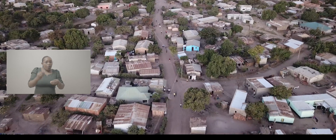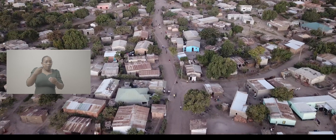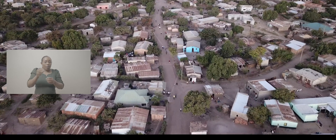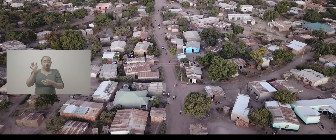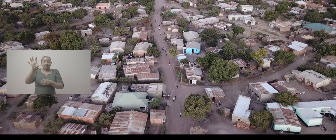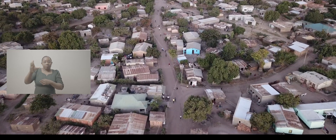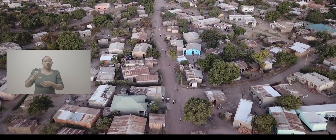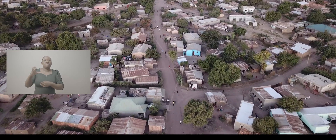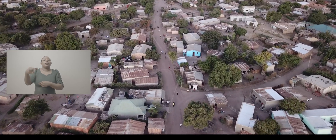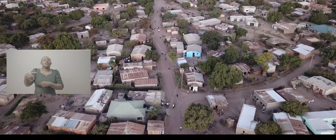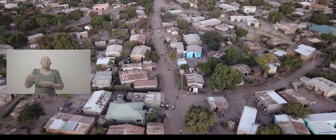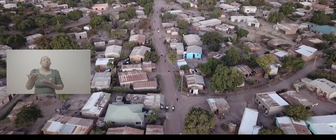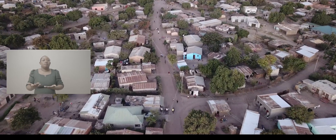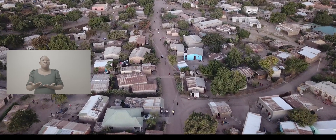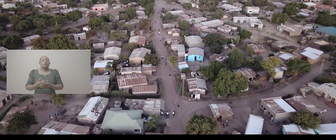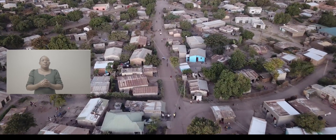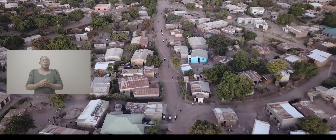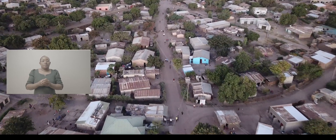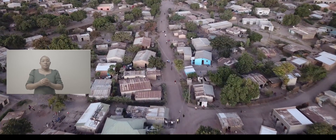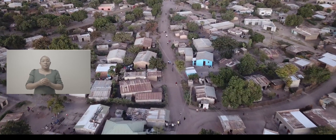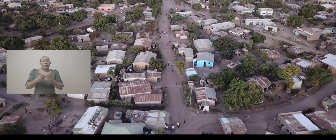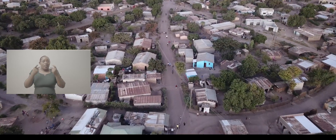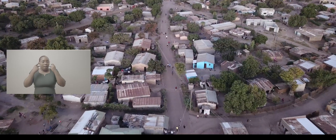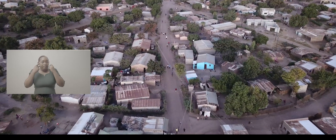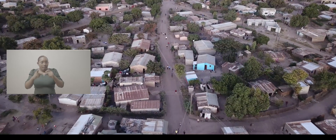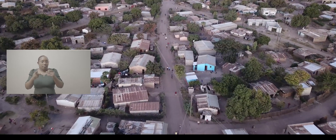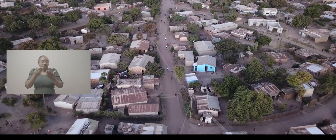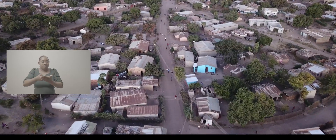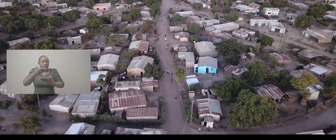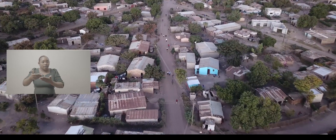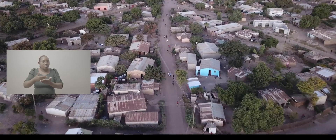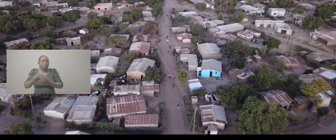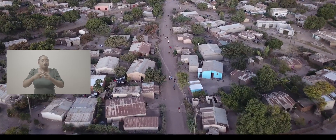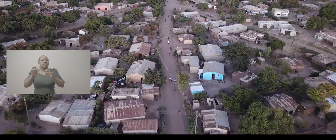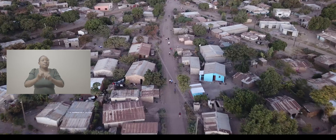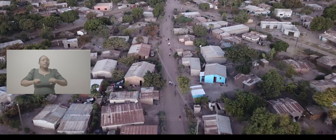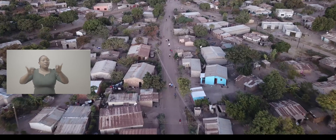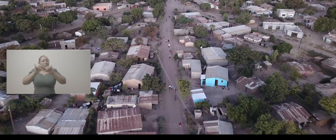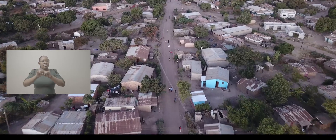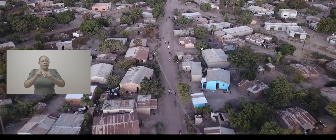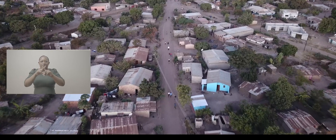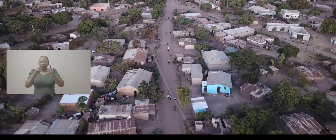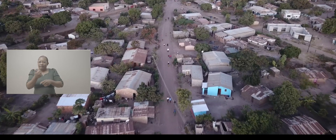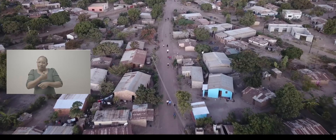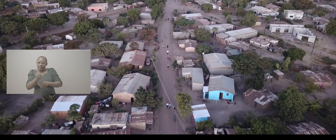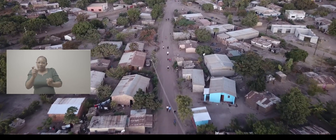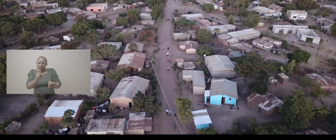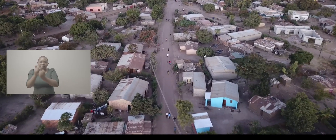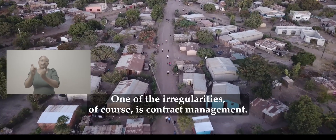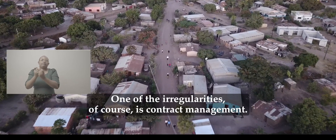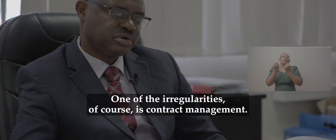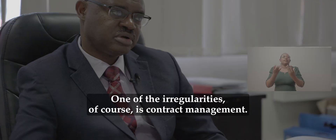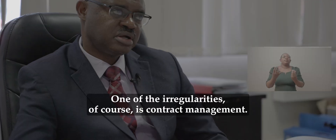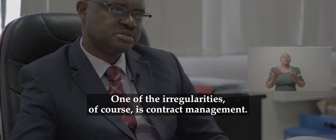Public procurement can benefit many. Despite the processes aimed at ensuring its success, public procurement still faces significant